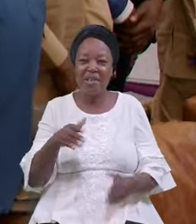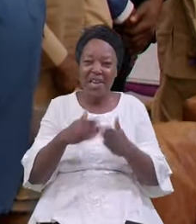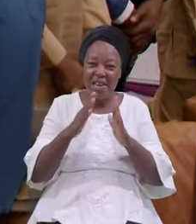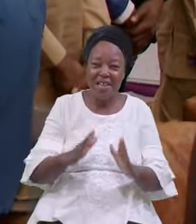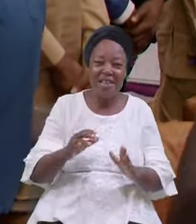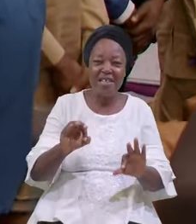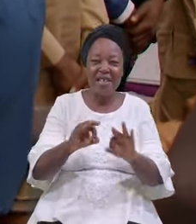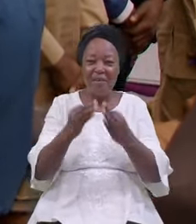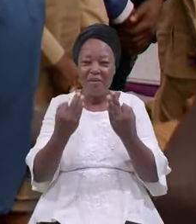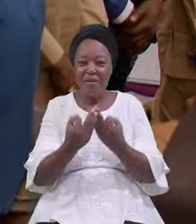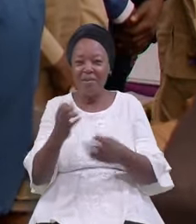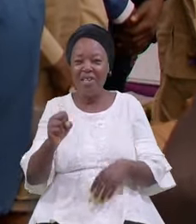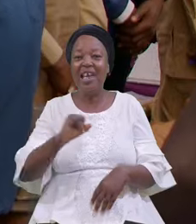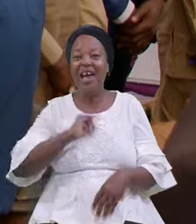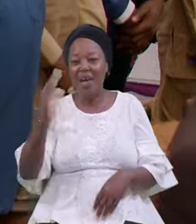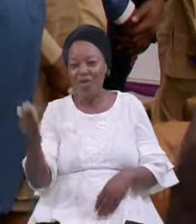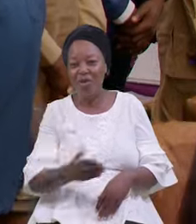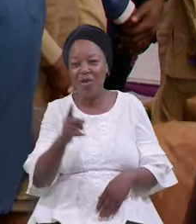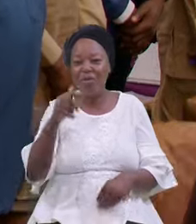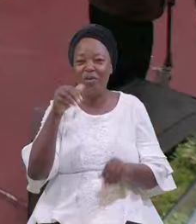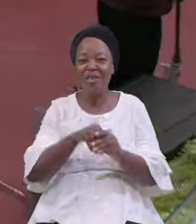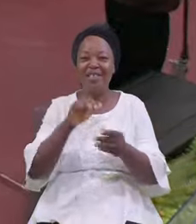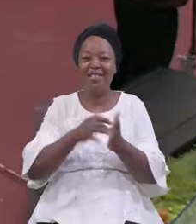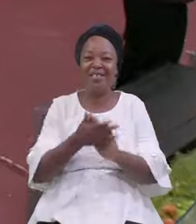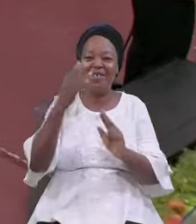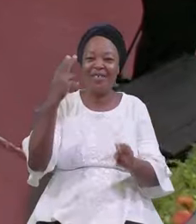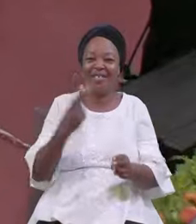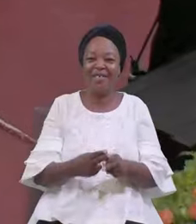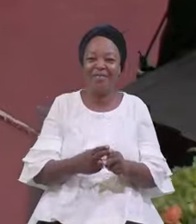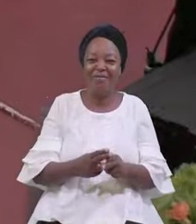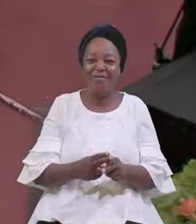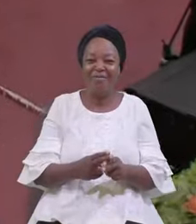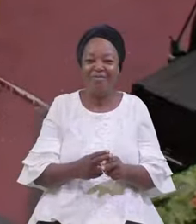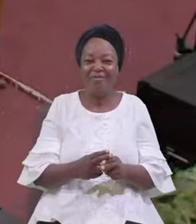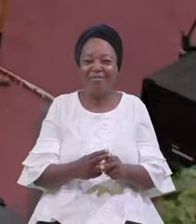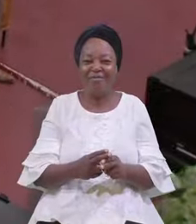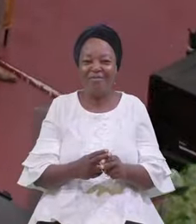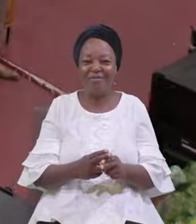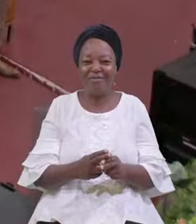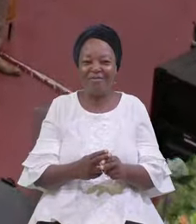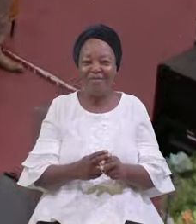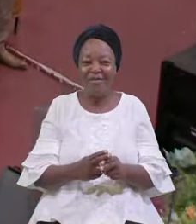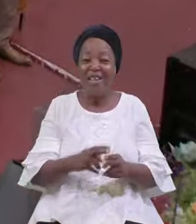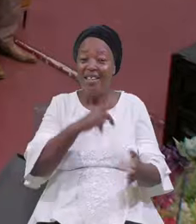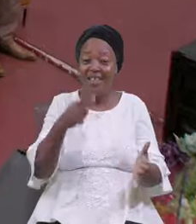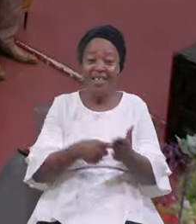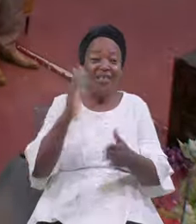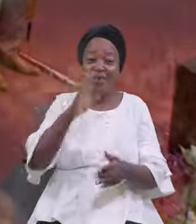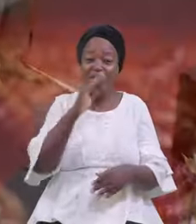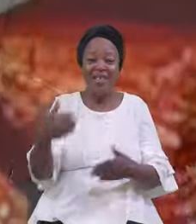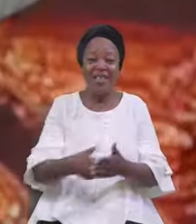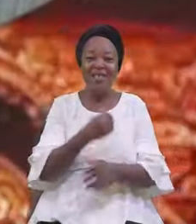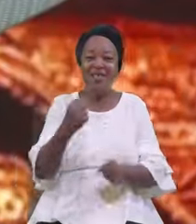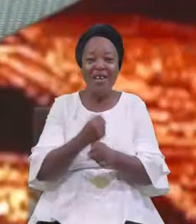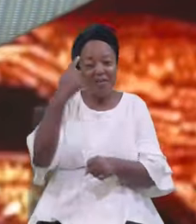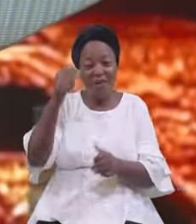families, I welcome you in Jesus' name. This will be a new year for everyone.